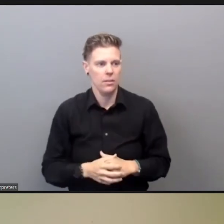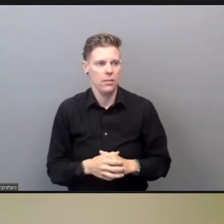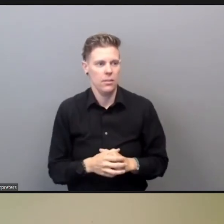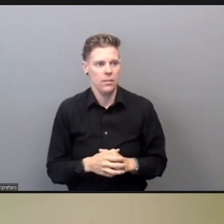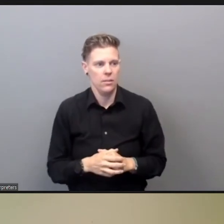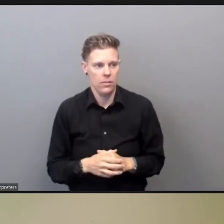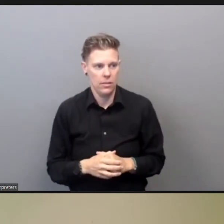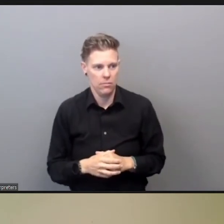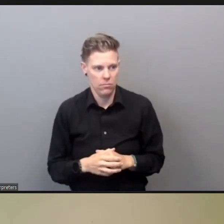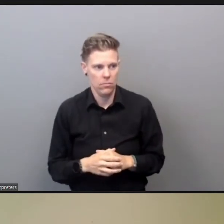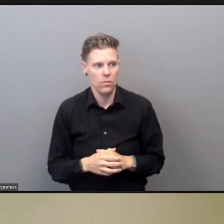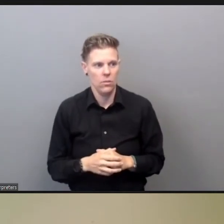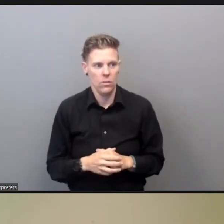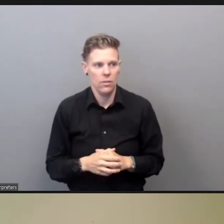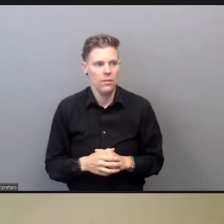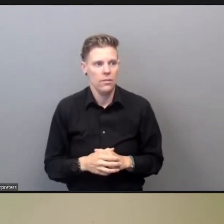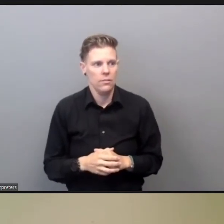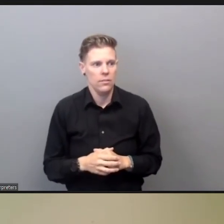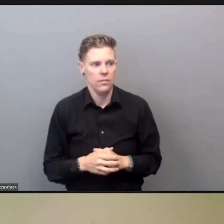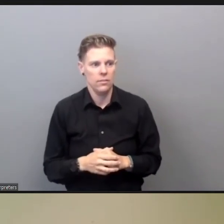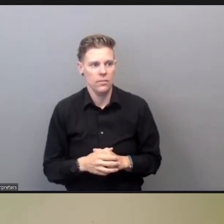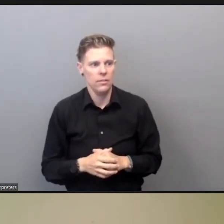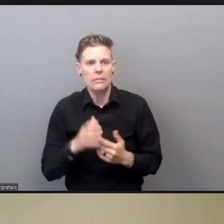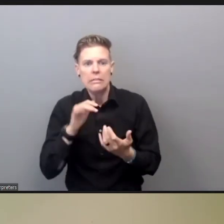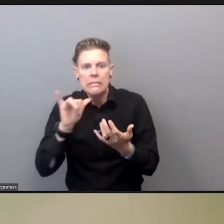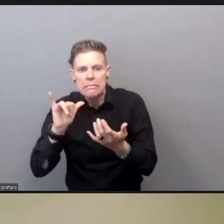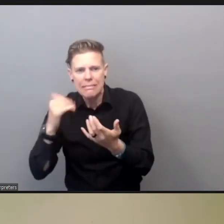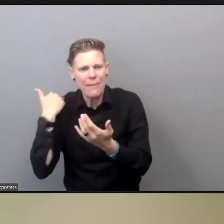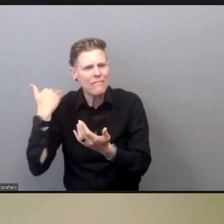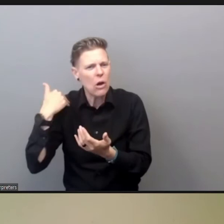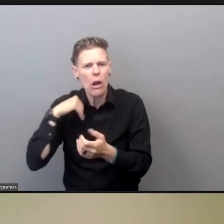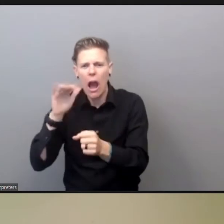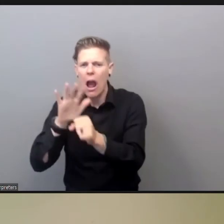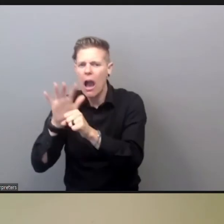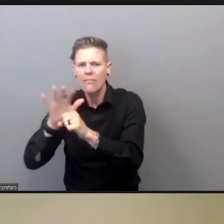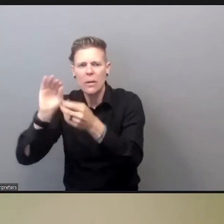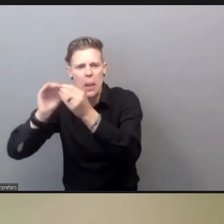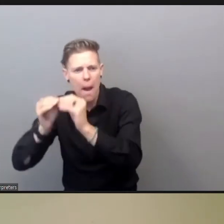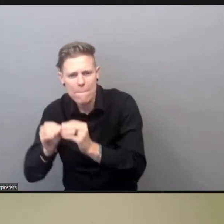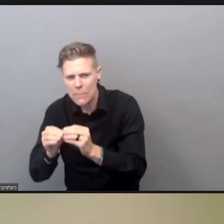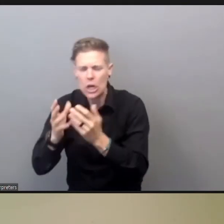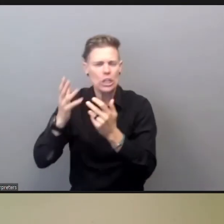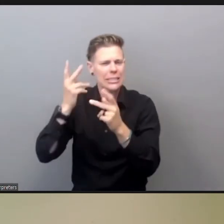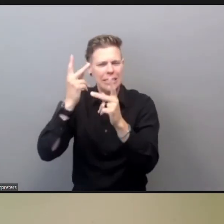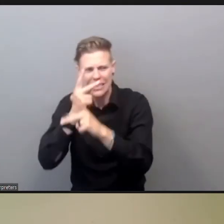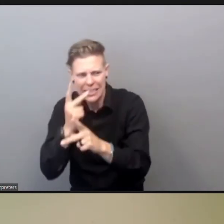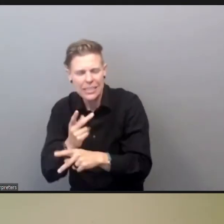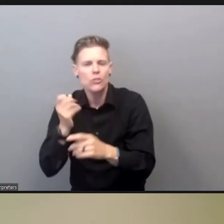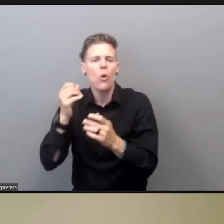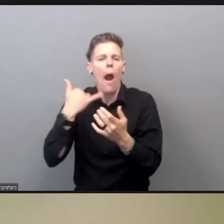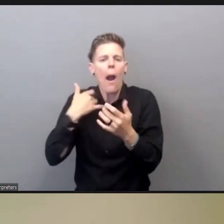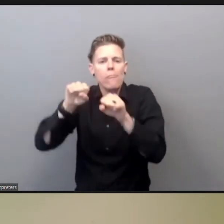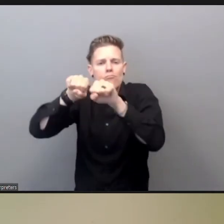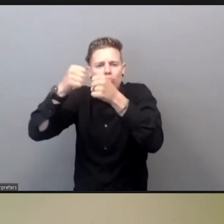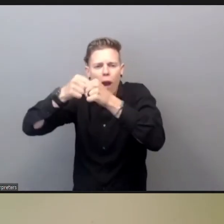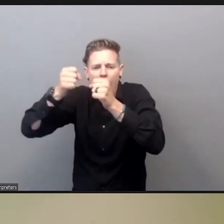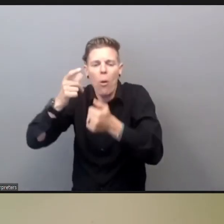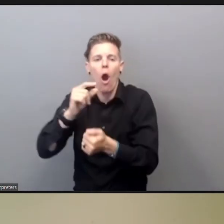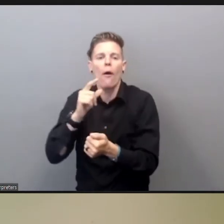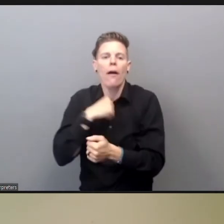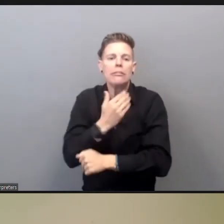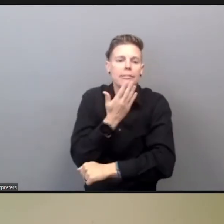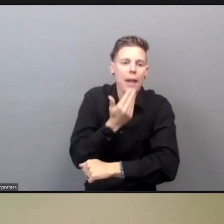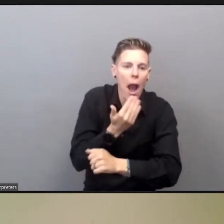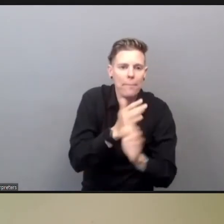heart disease, lung disease, high blood pressure, whatever it is, delayed that care and now